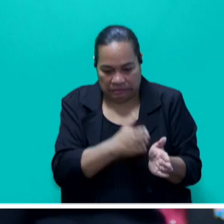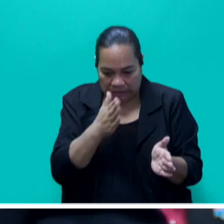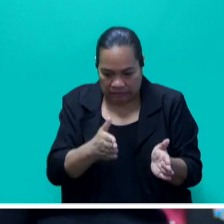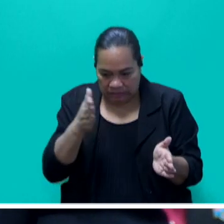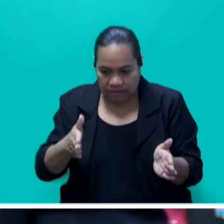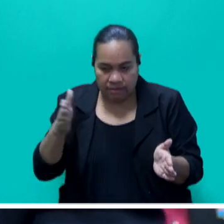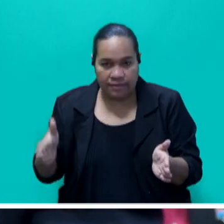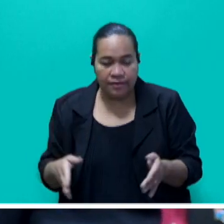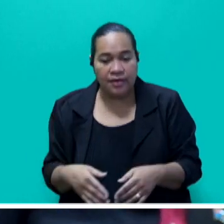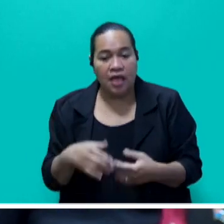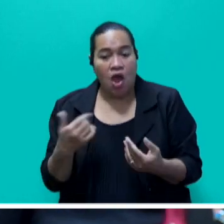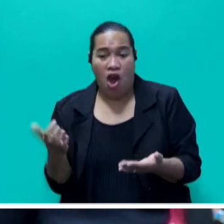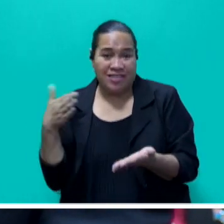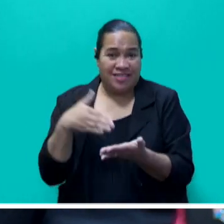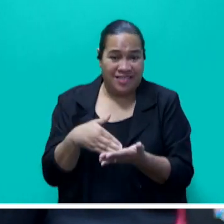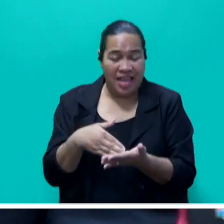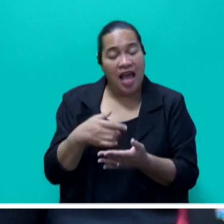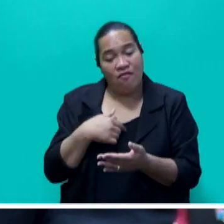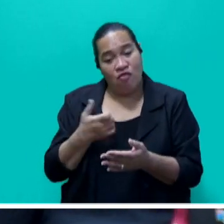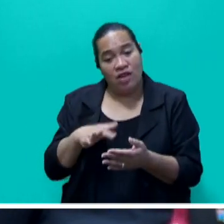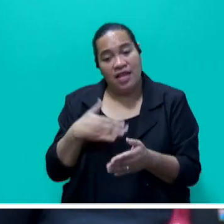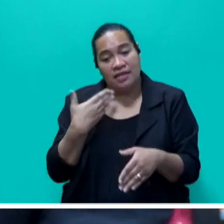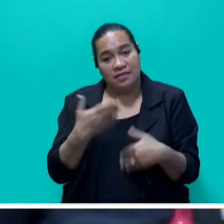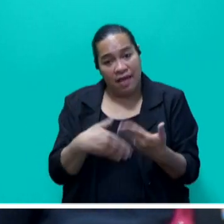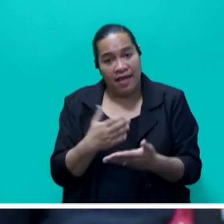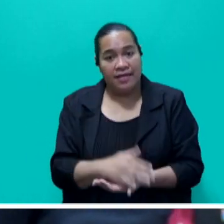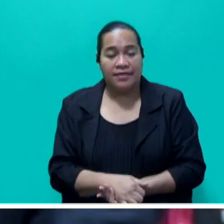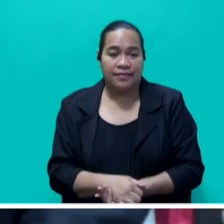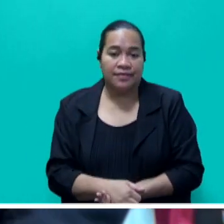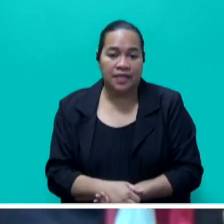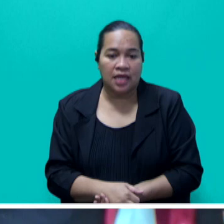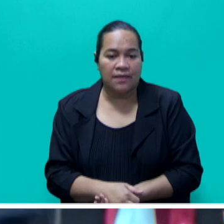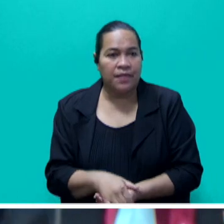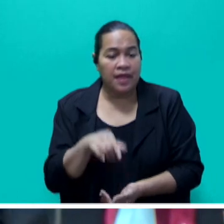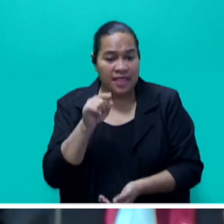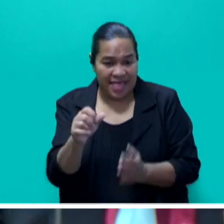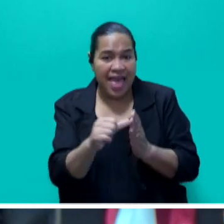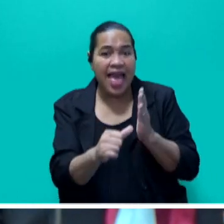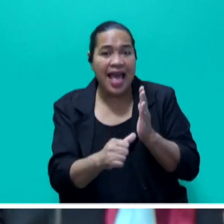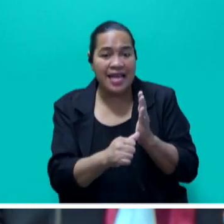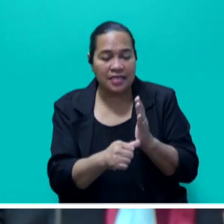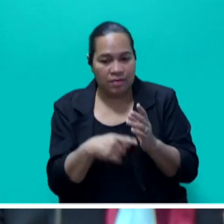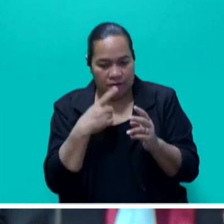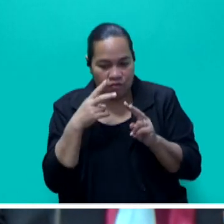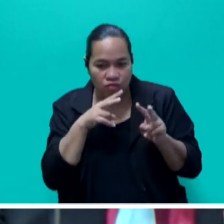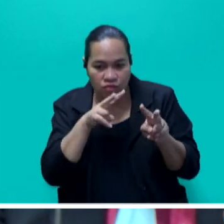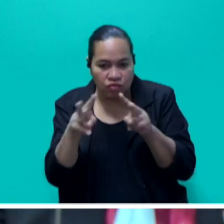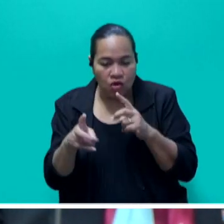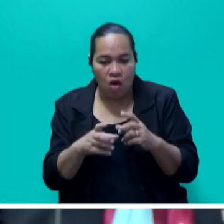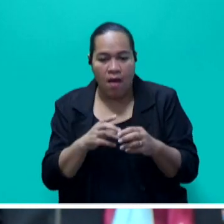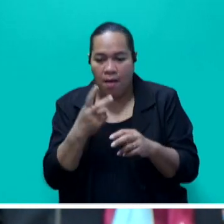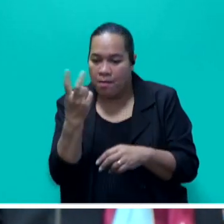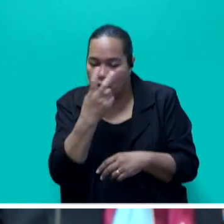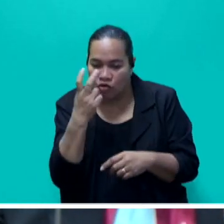Additionally, as I have alluded to, Honourable Speaker, sir, the Act provides provisions for monitoring, control, surveillance